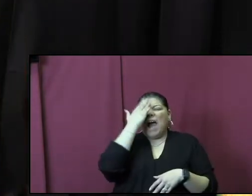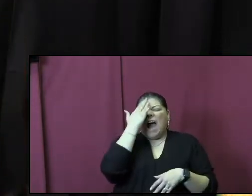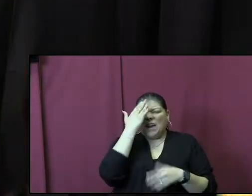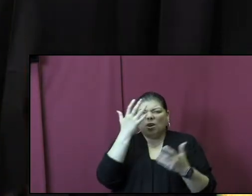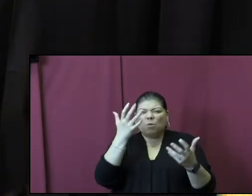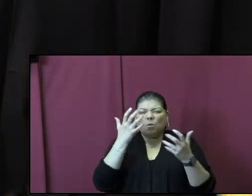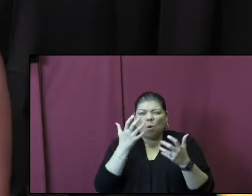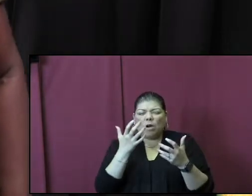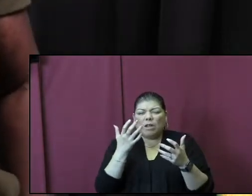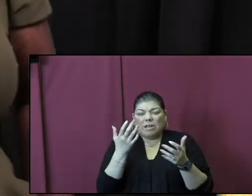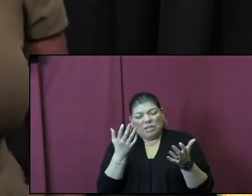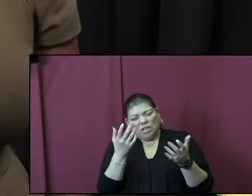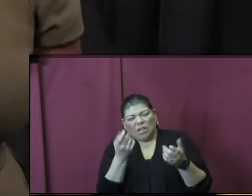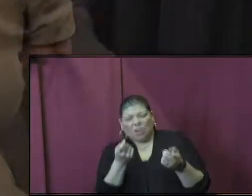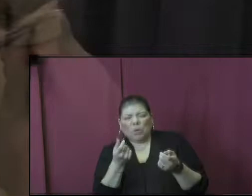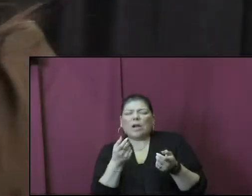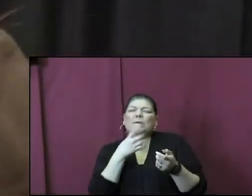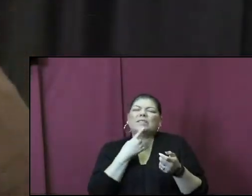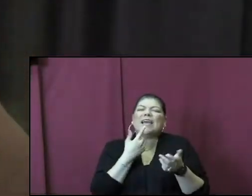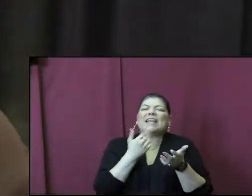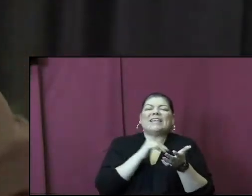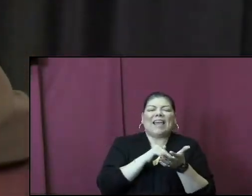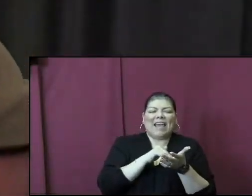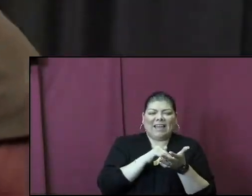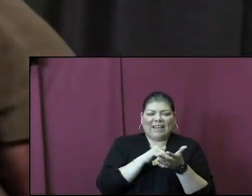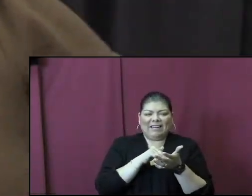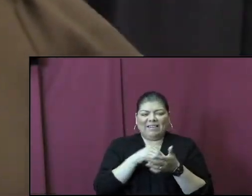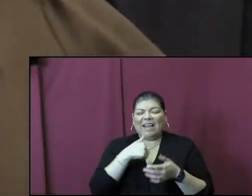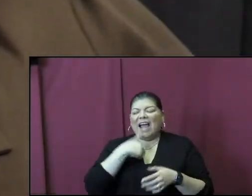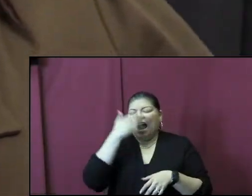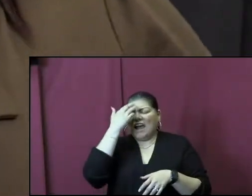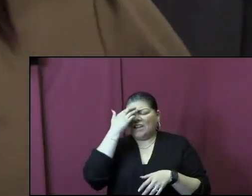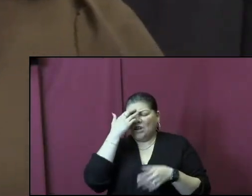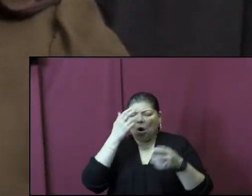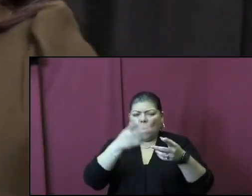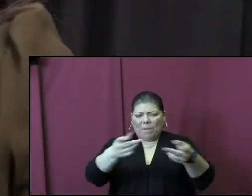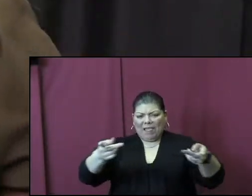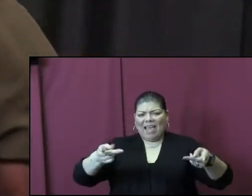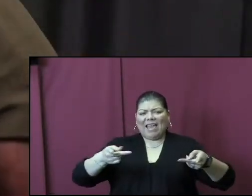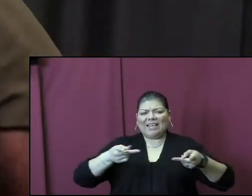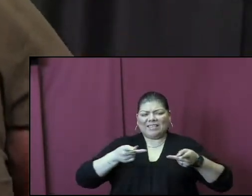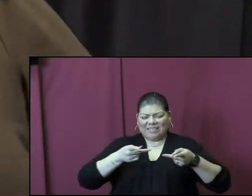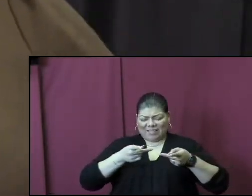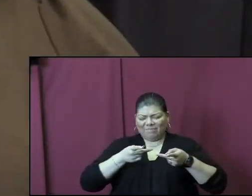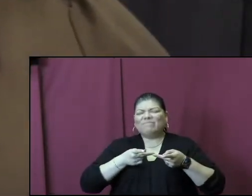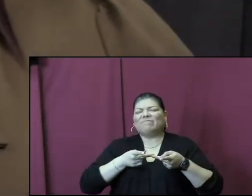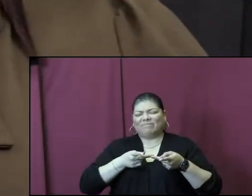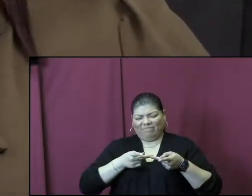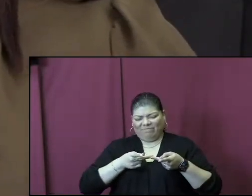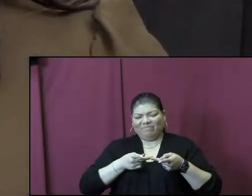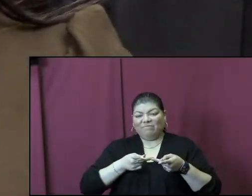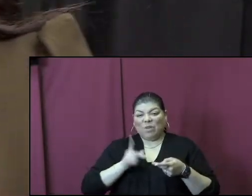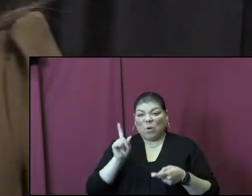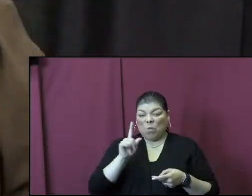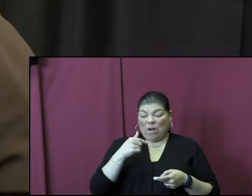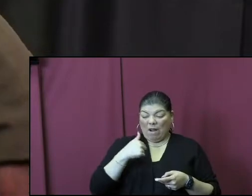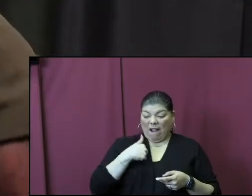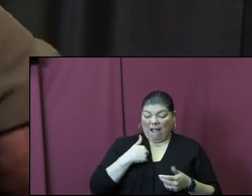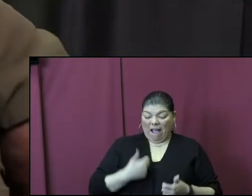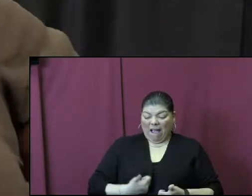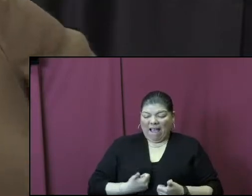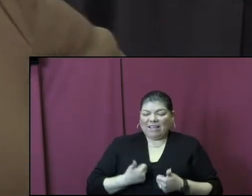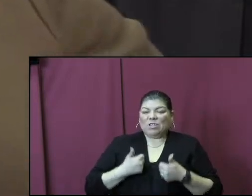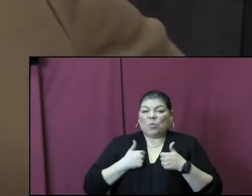You down a little quick. Let's say it again. I know a place. I know a